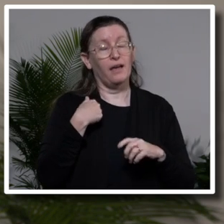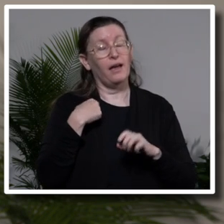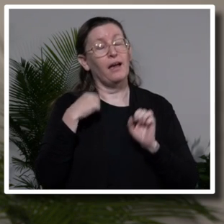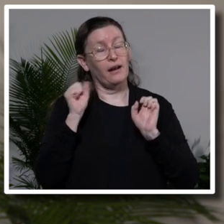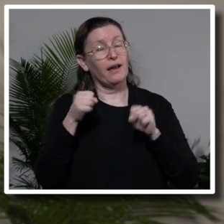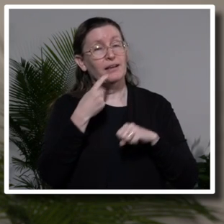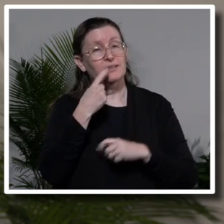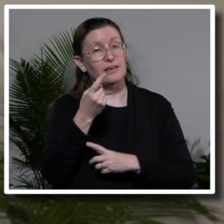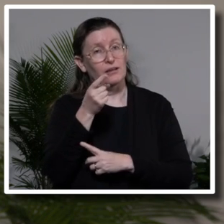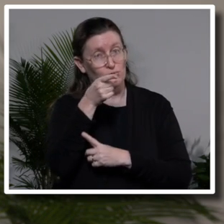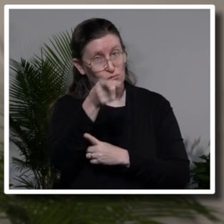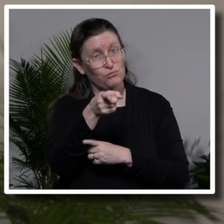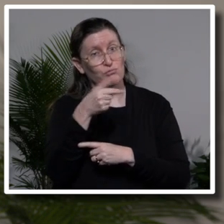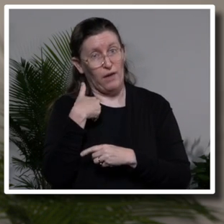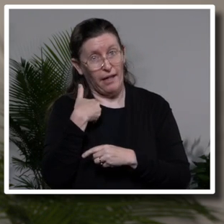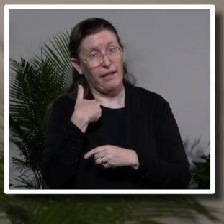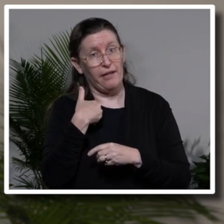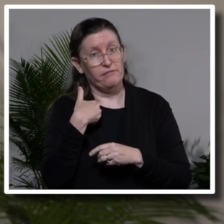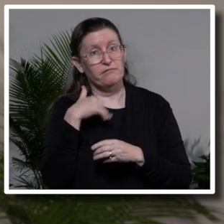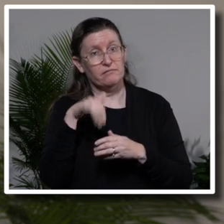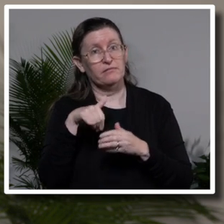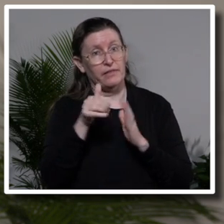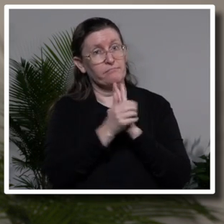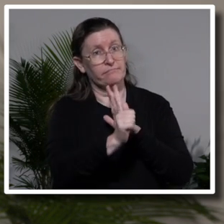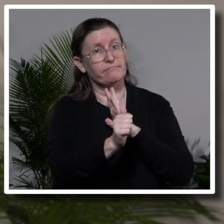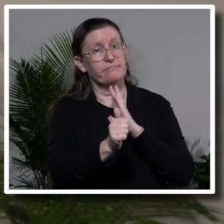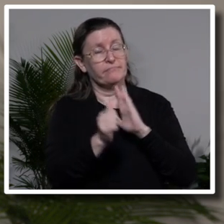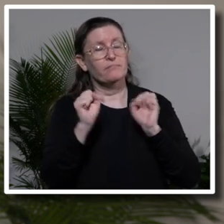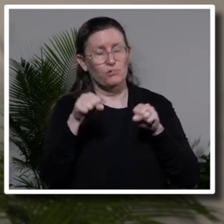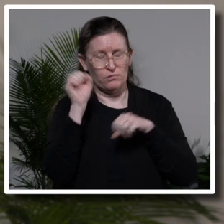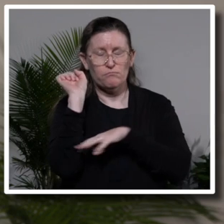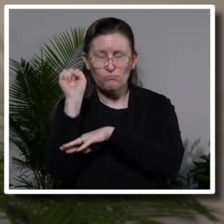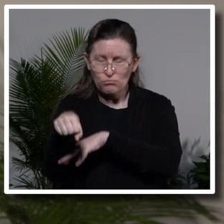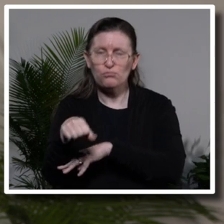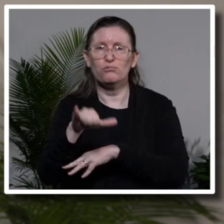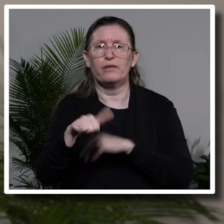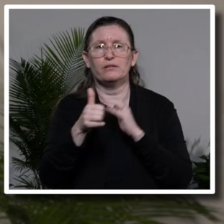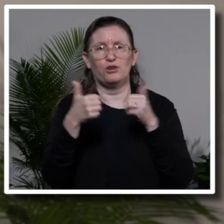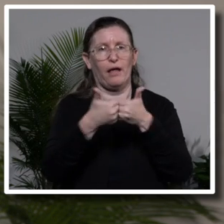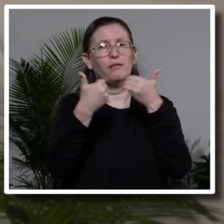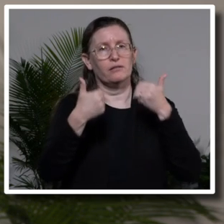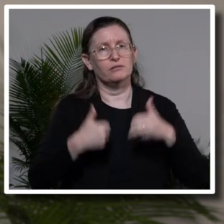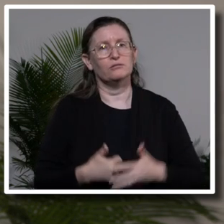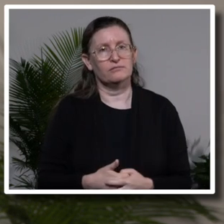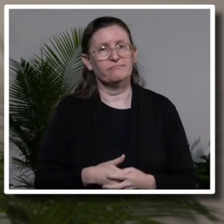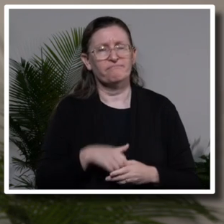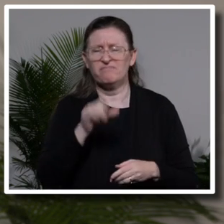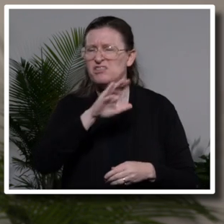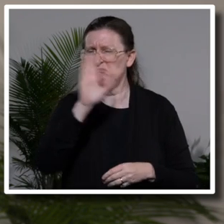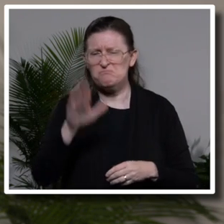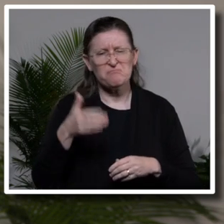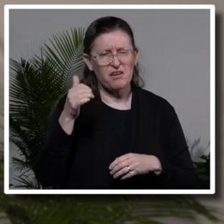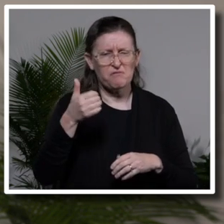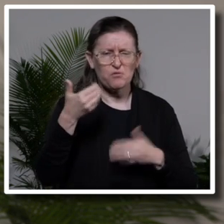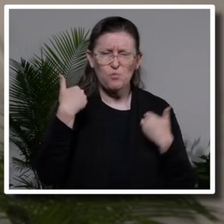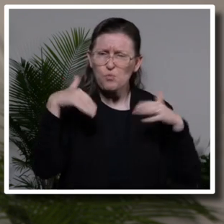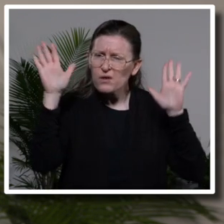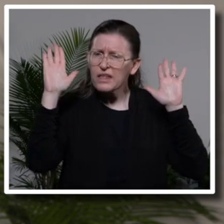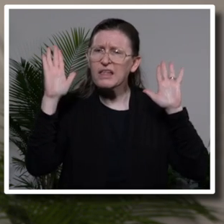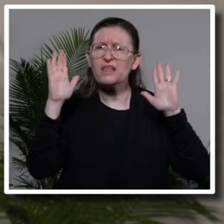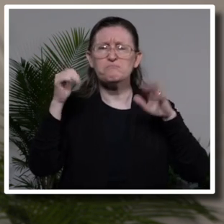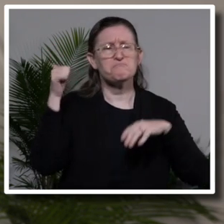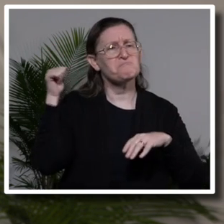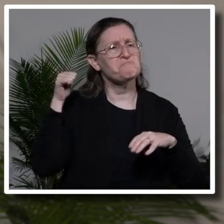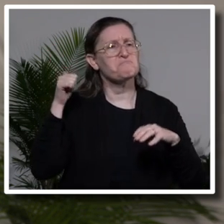hesitation that you all possess what it takes as a person to overcome challenge. You all have never quit, you have